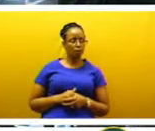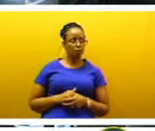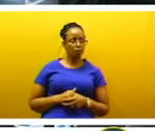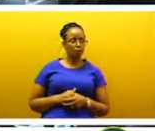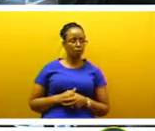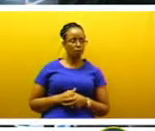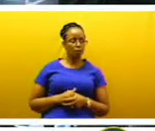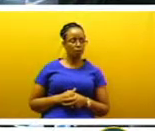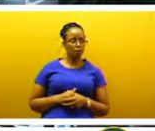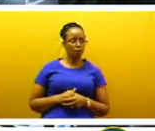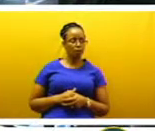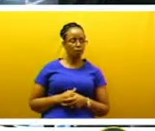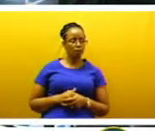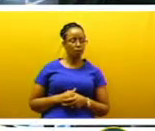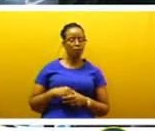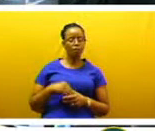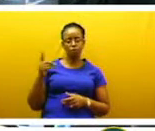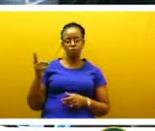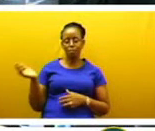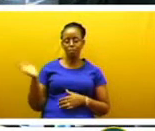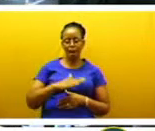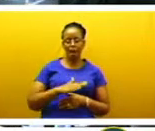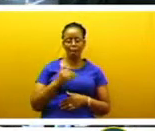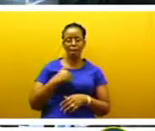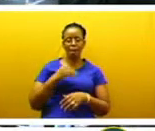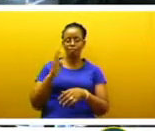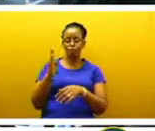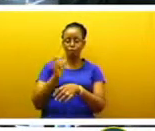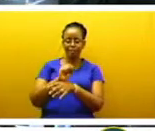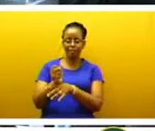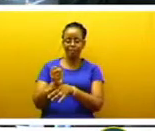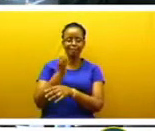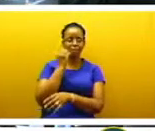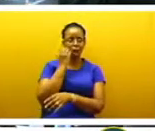Can I recover my 4 seconds?